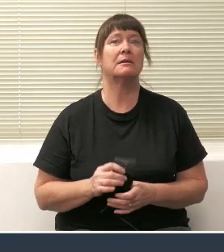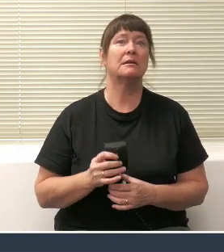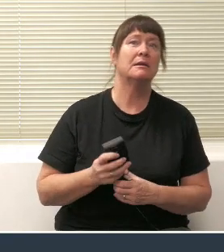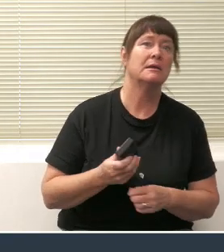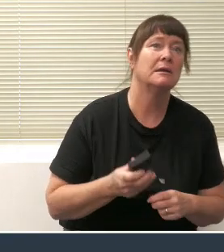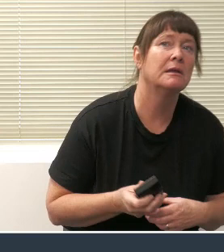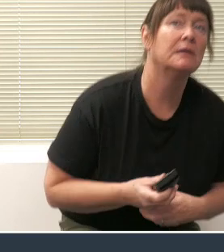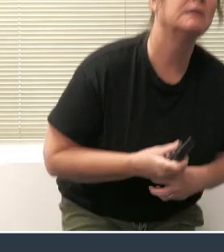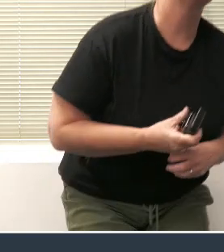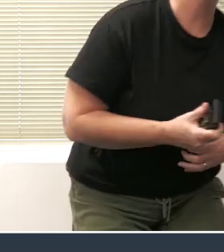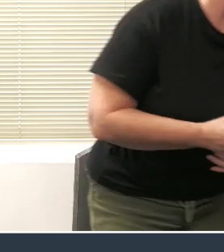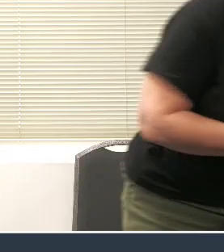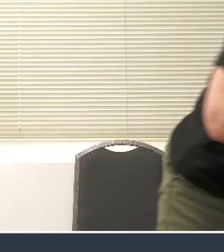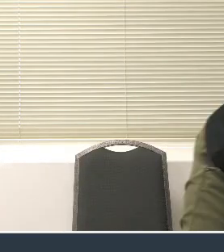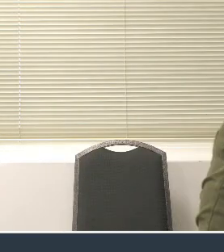Cool.